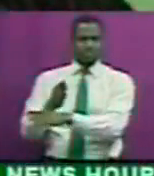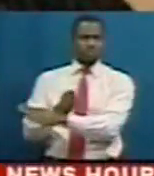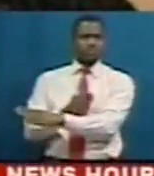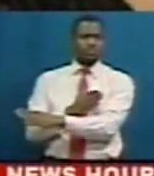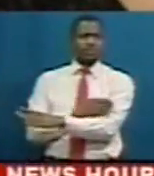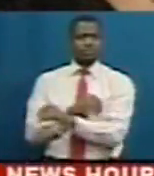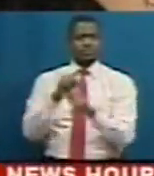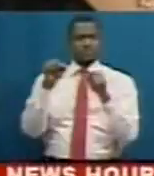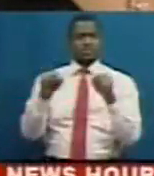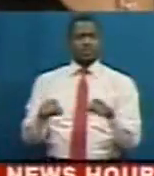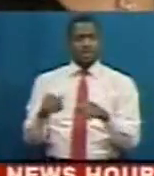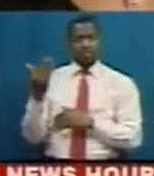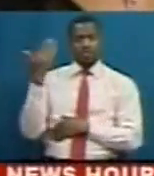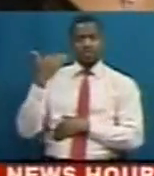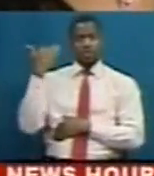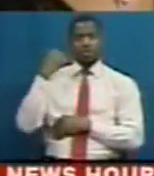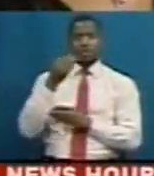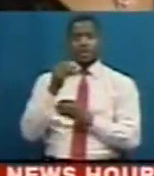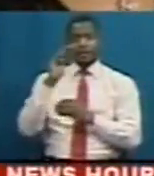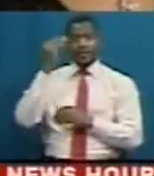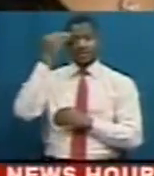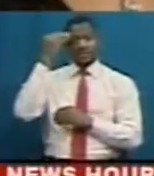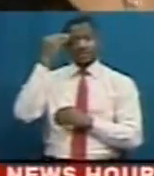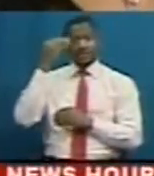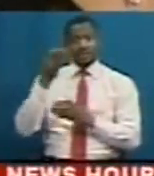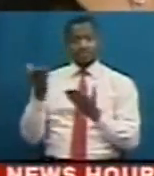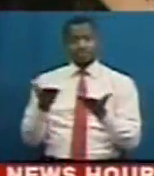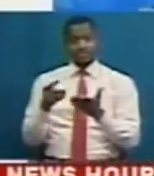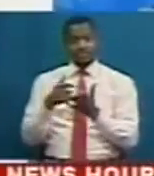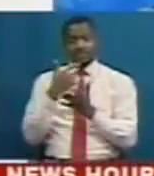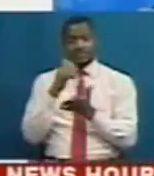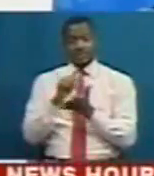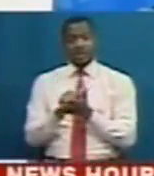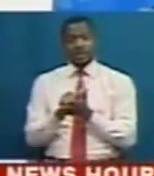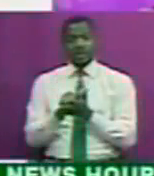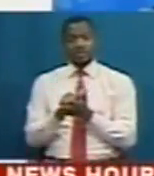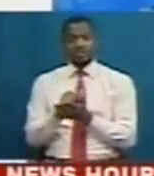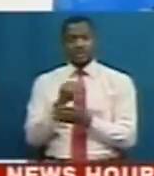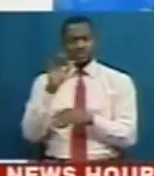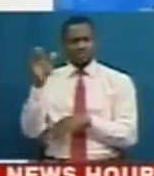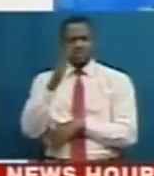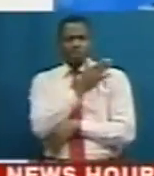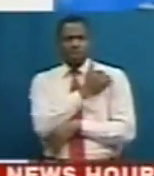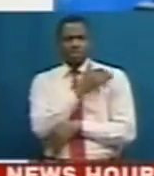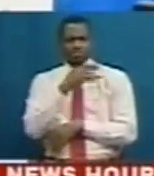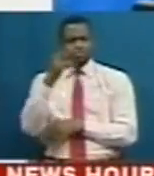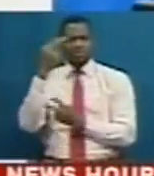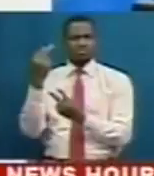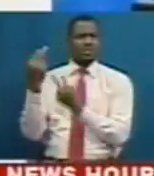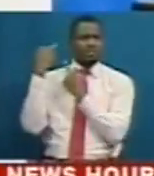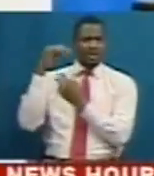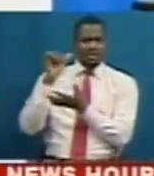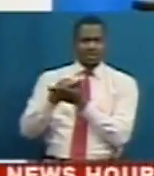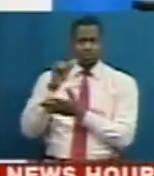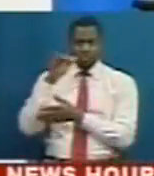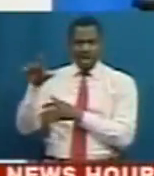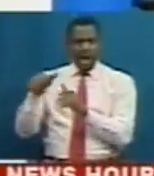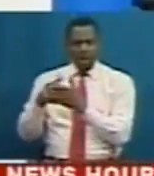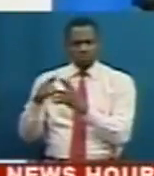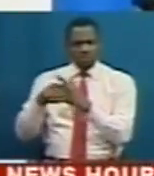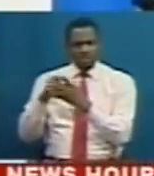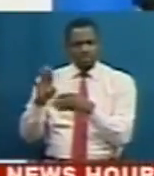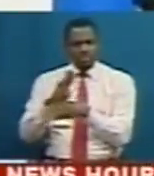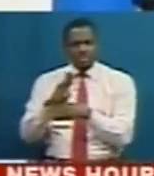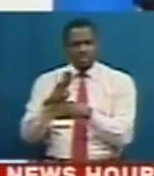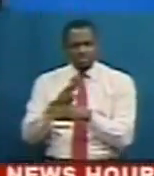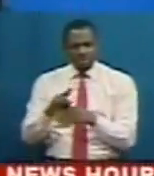it. A former Minister of State in the Kufuor regime, Madame Elizabeth Ohene, recalled how Dr. Ocloo started her business